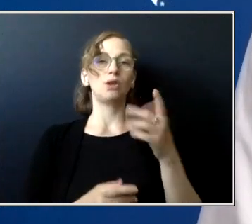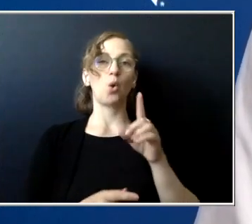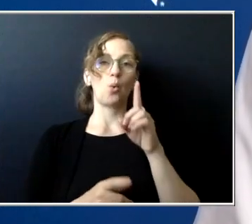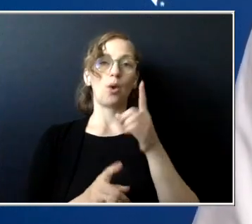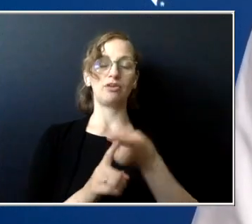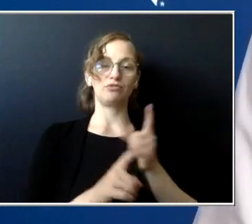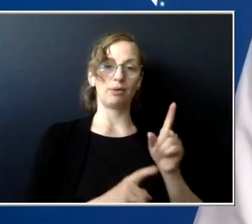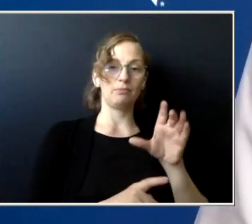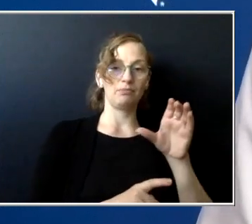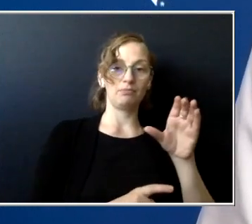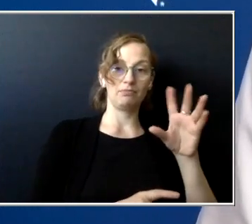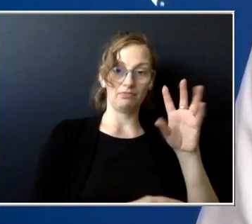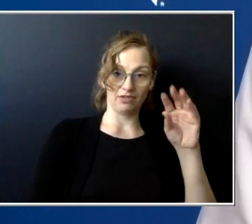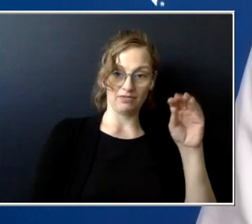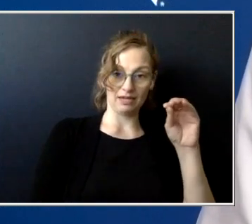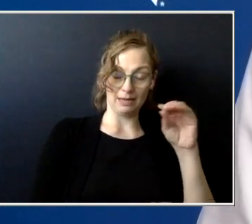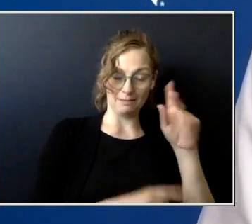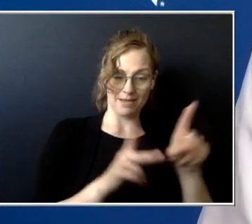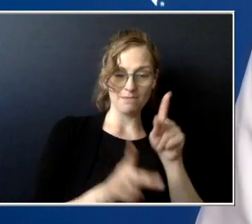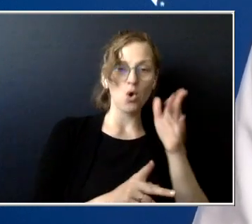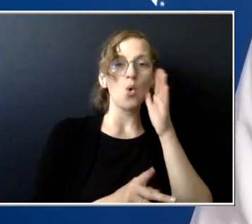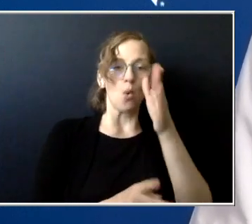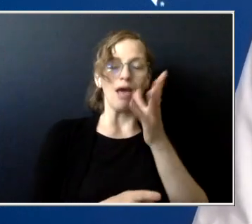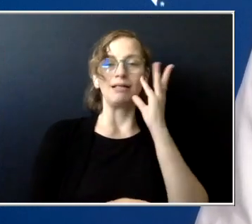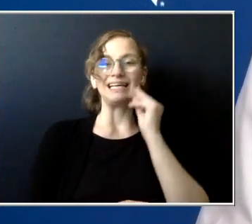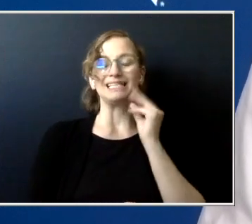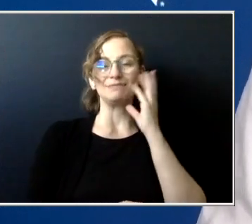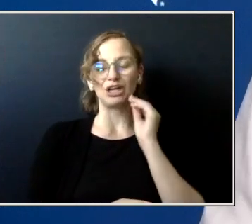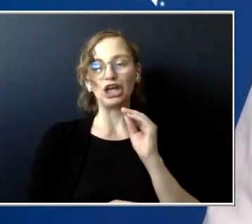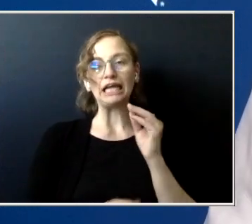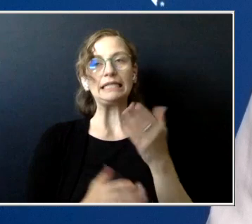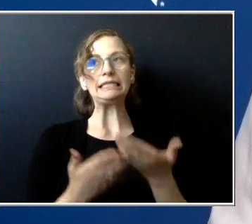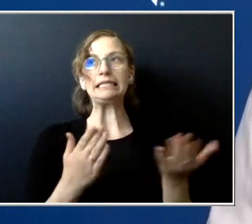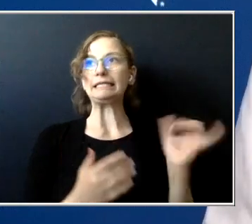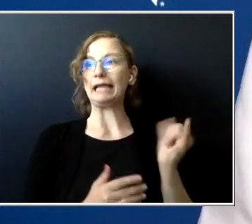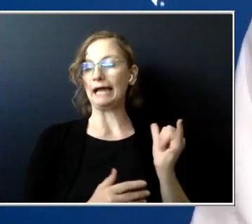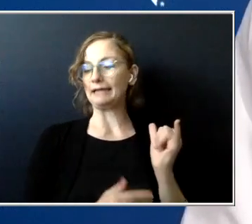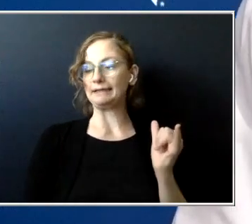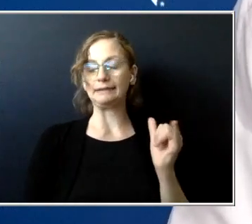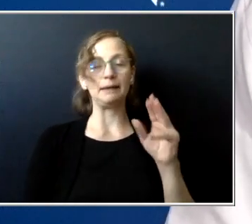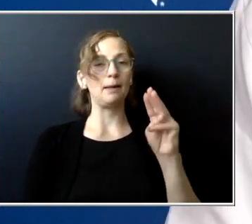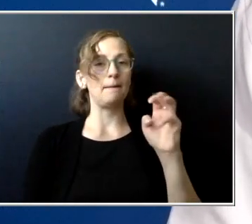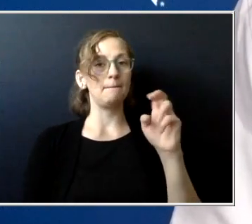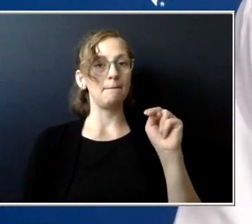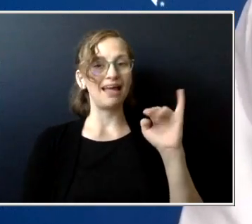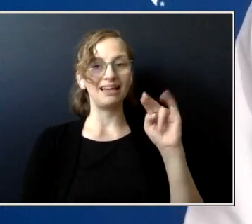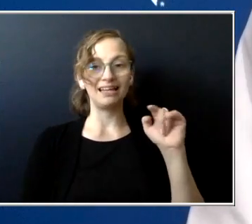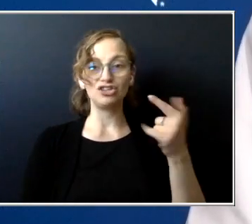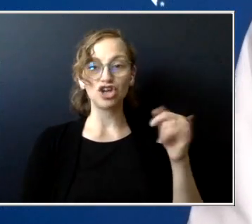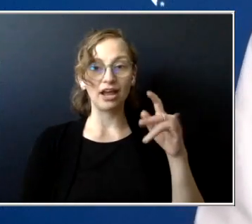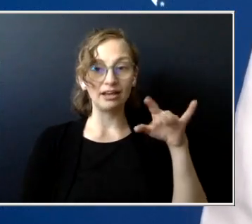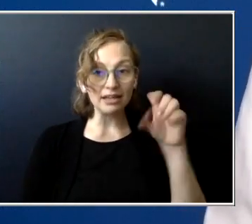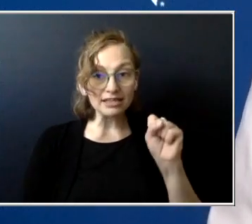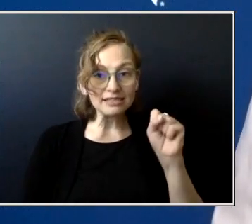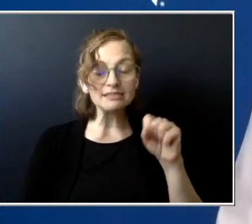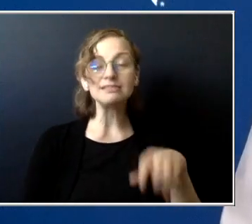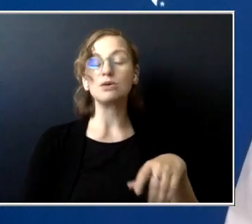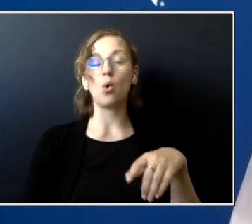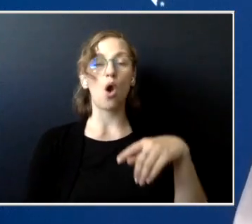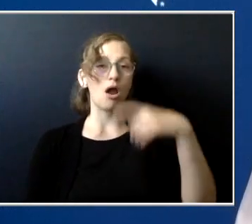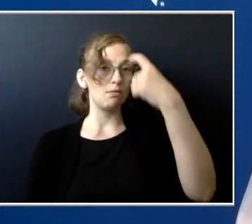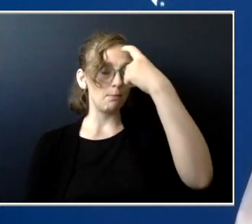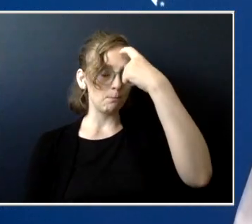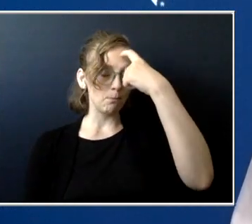system disease, things like encephalitis and meningitis. And so in Kansas, what we saw in 2023 is that there were a total